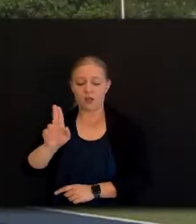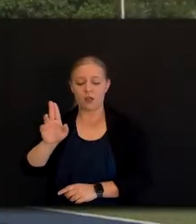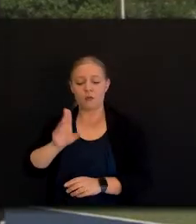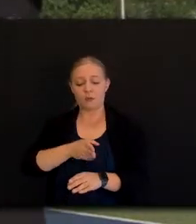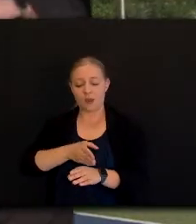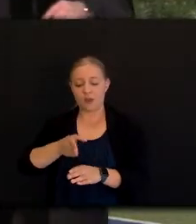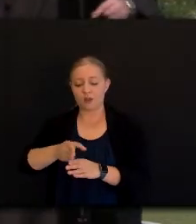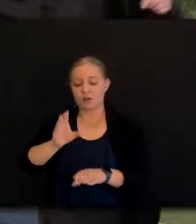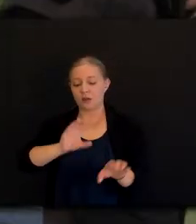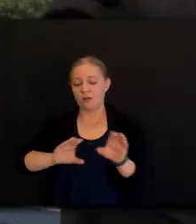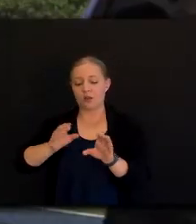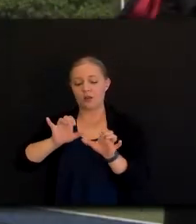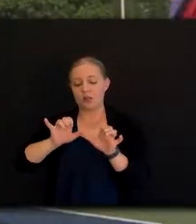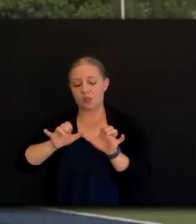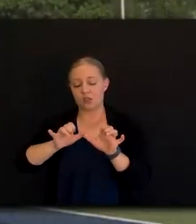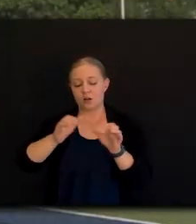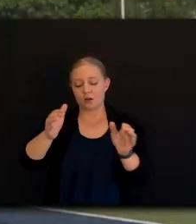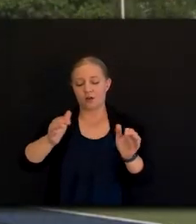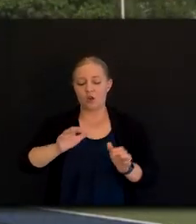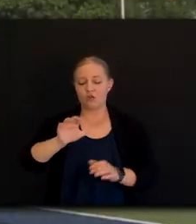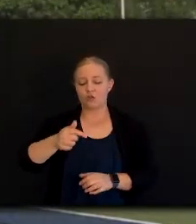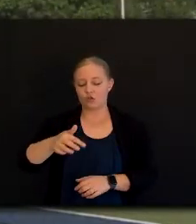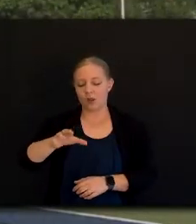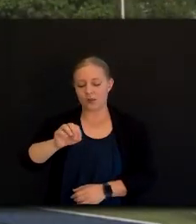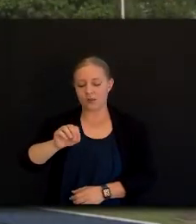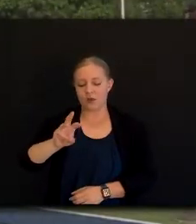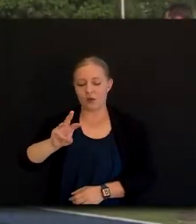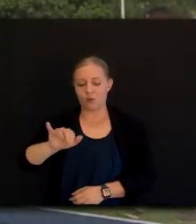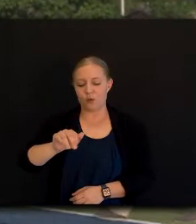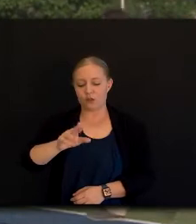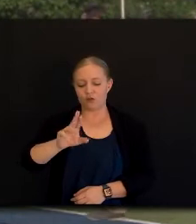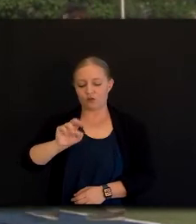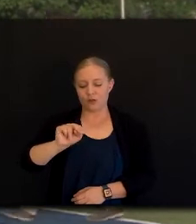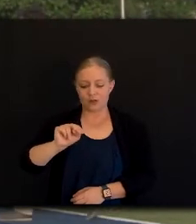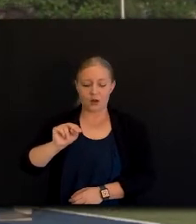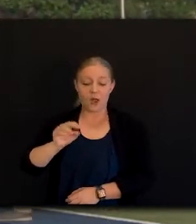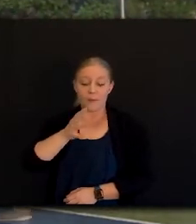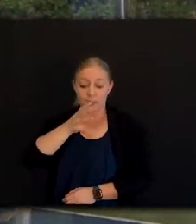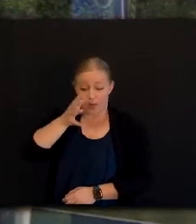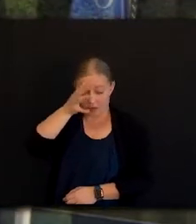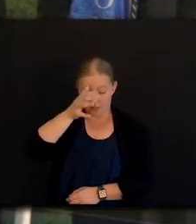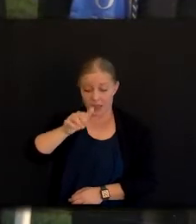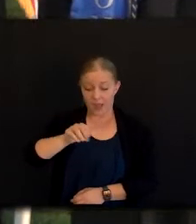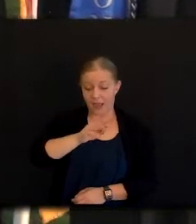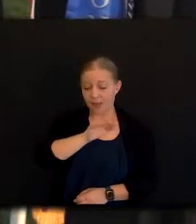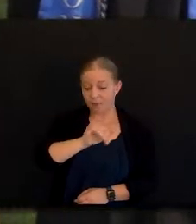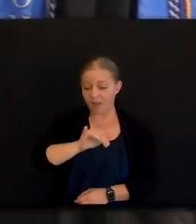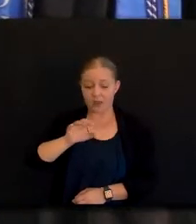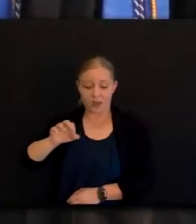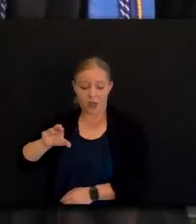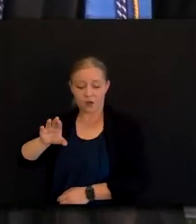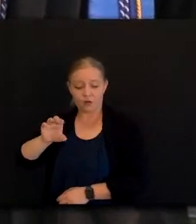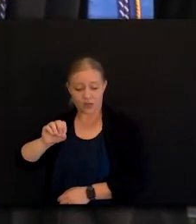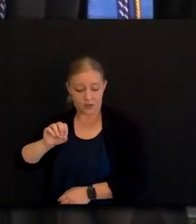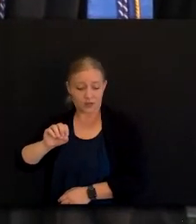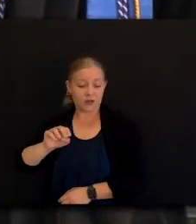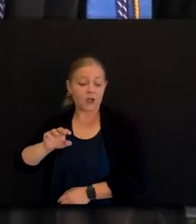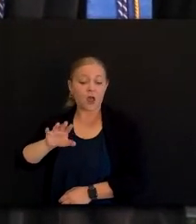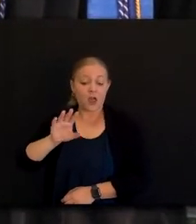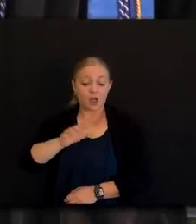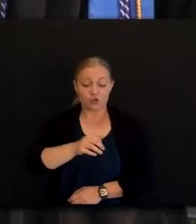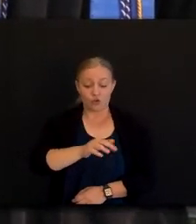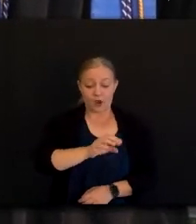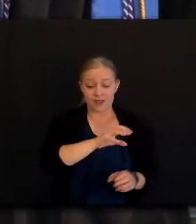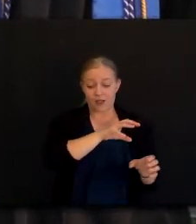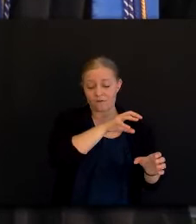Wishern. Grace's parents are Amy Weisbrod and Eric Wishern. Grace was involved in Engineering Academy,